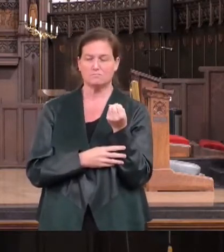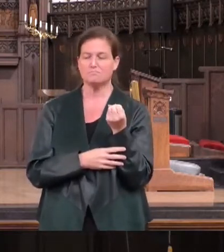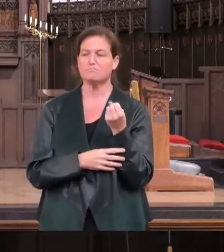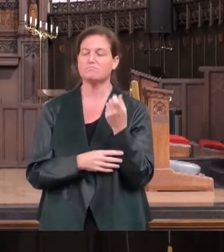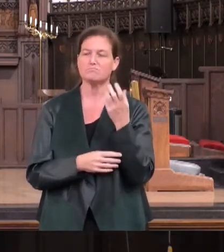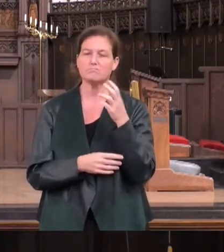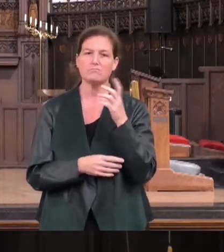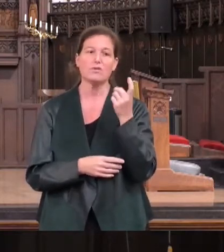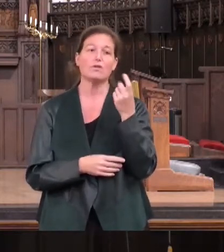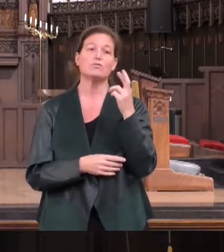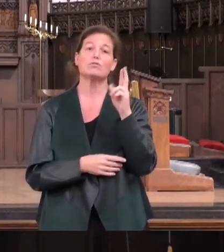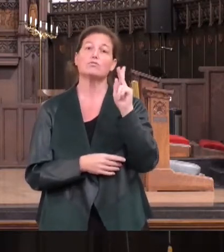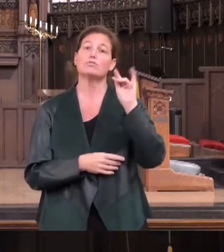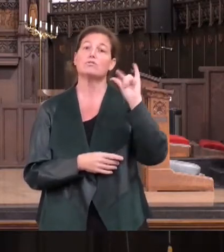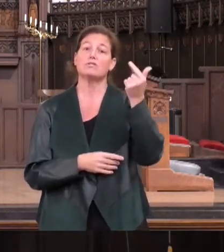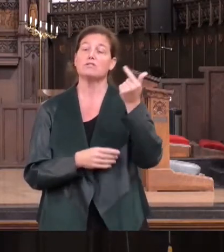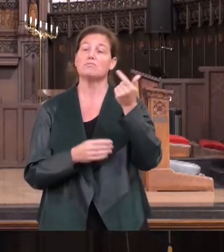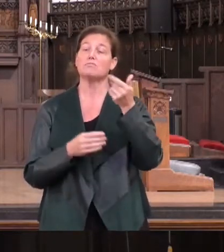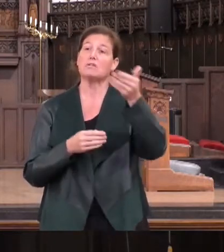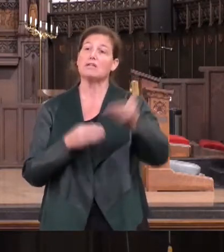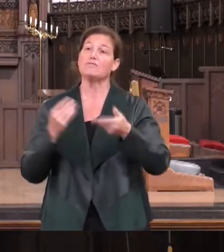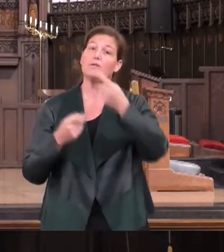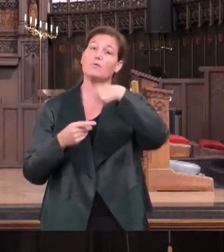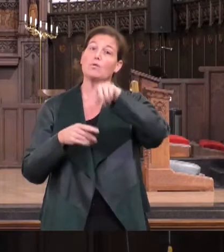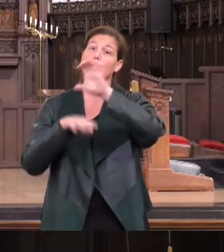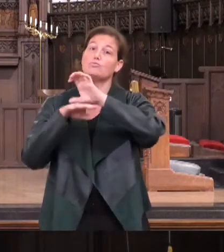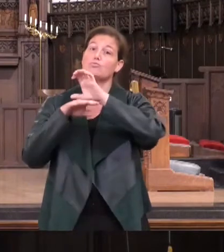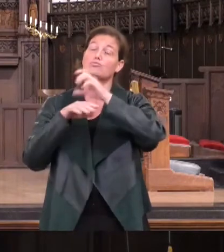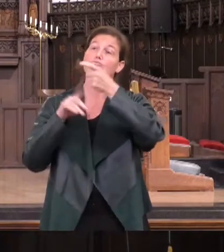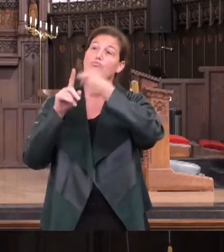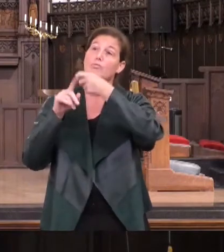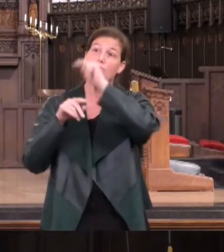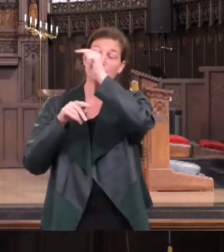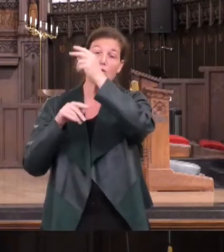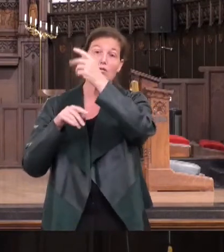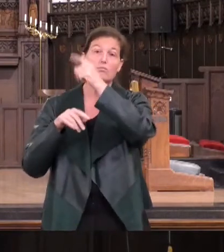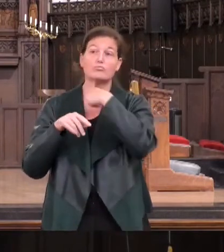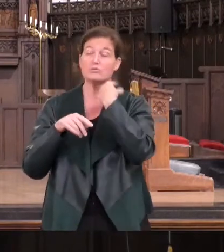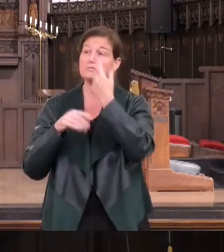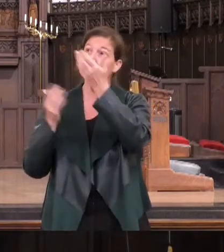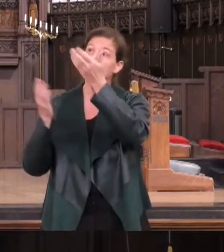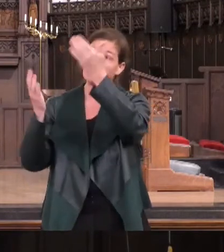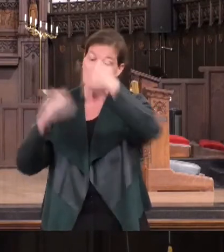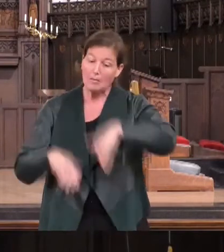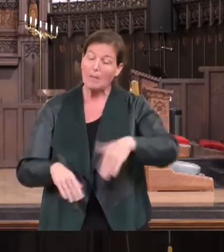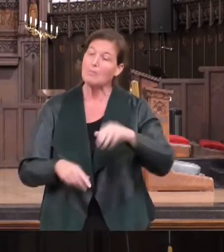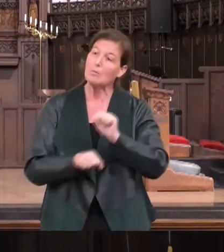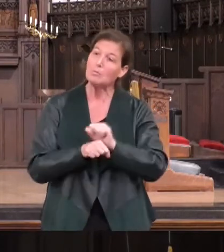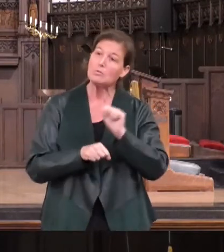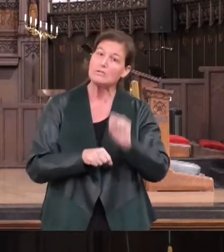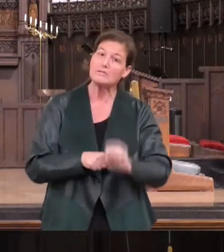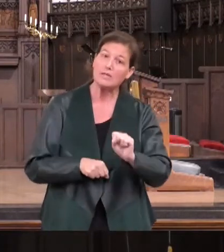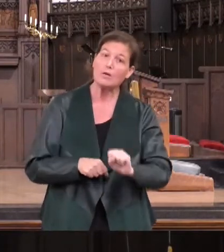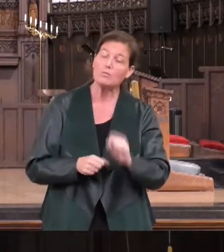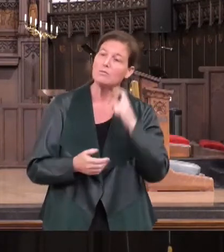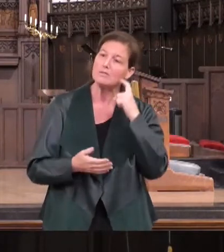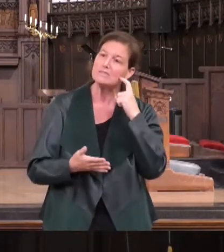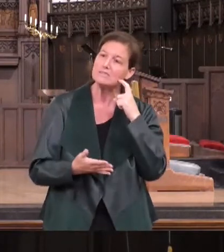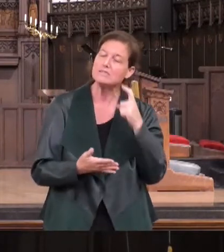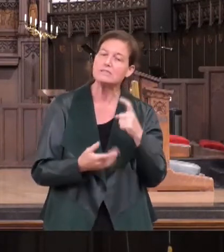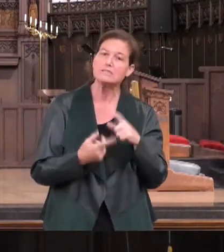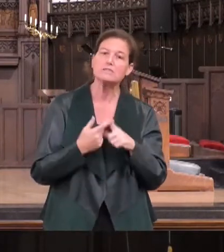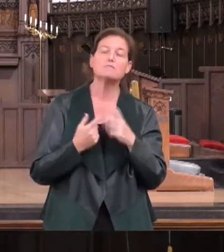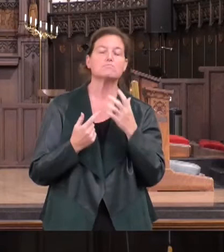Dr. King invited clergy from the North to come and work with him in the South. With other students, Daniels went